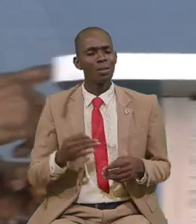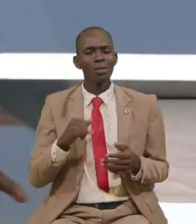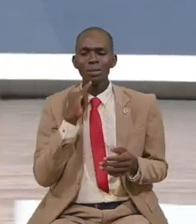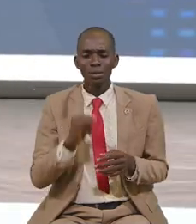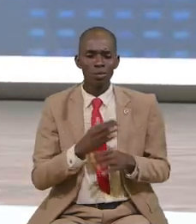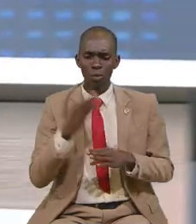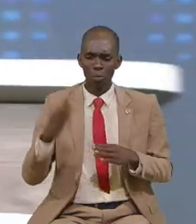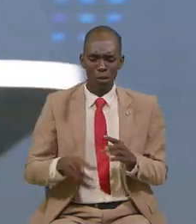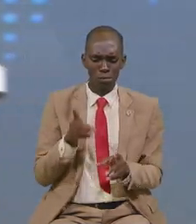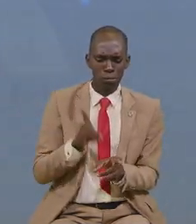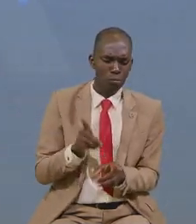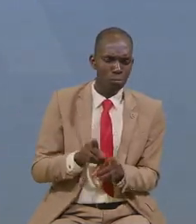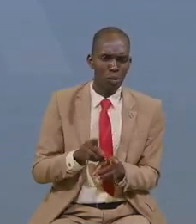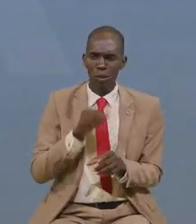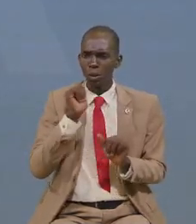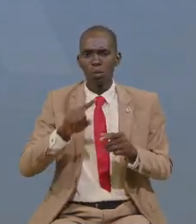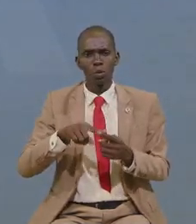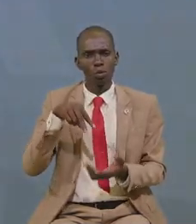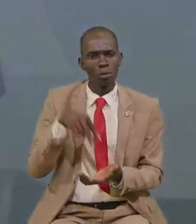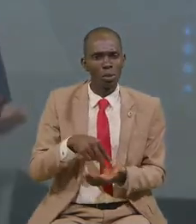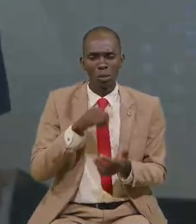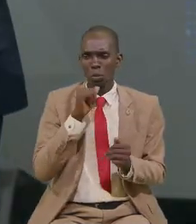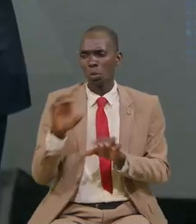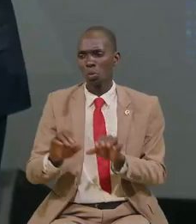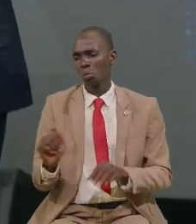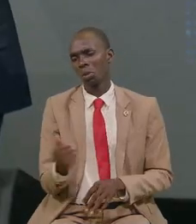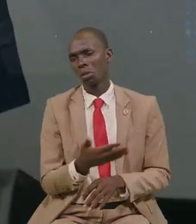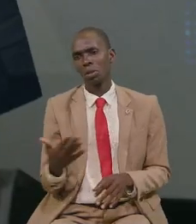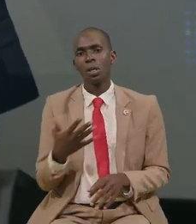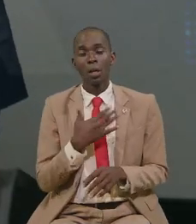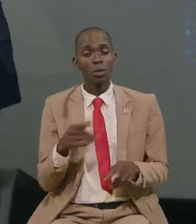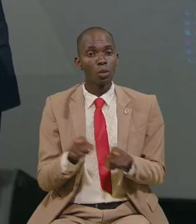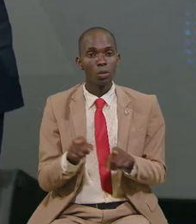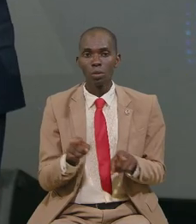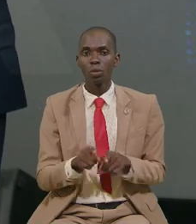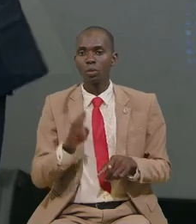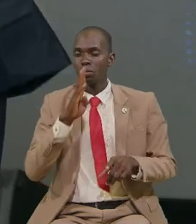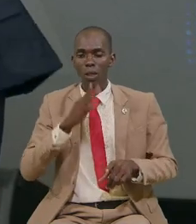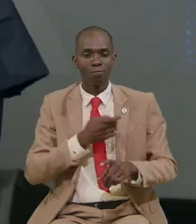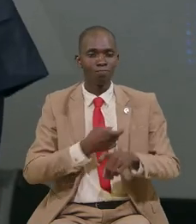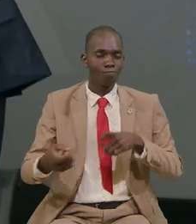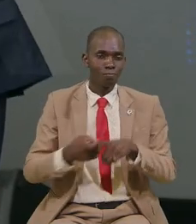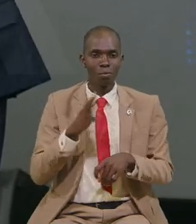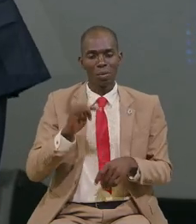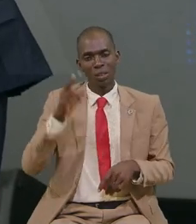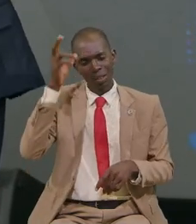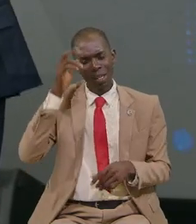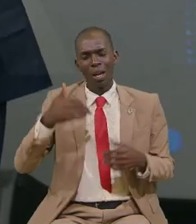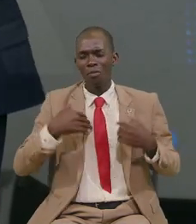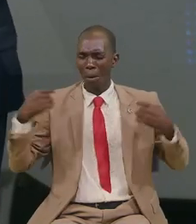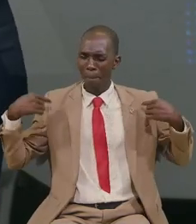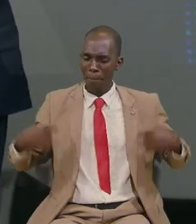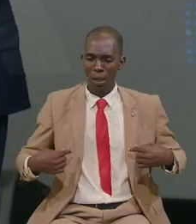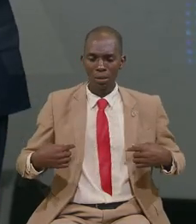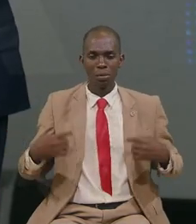could not stand, could not do anything, and was also tormented. He came with pain, pain, paralysis